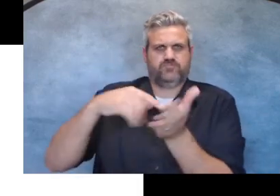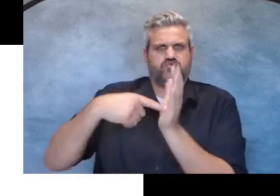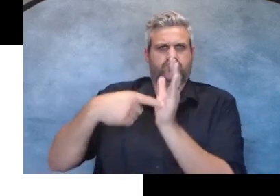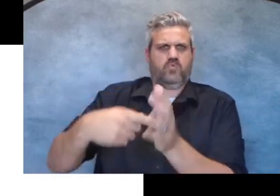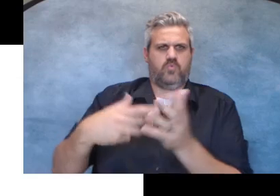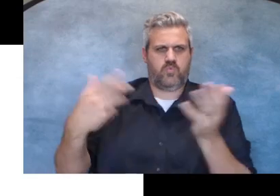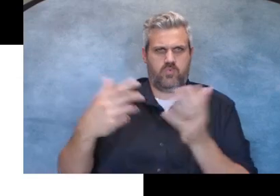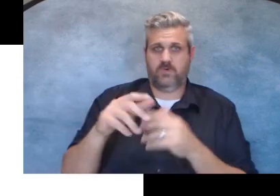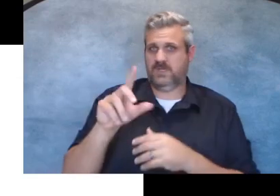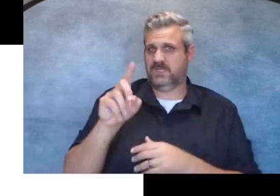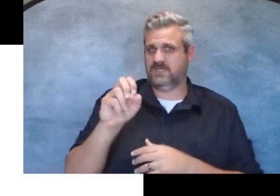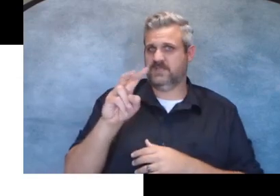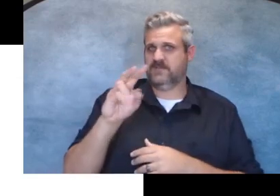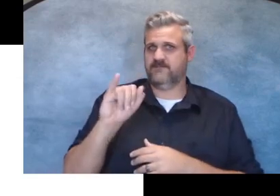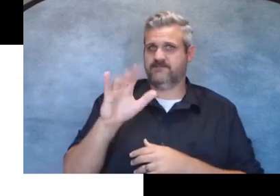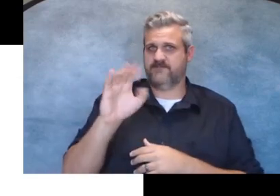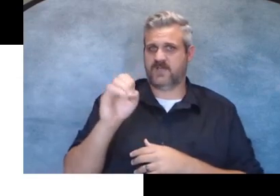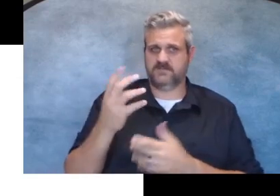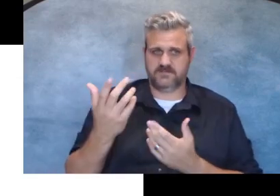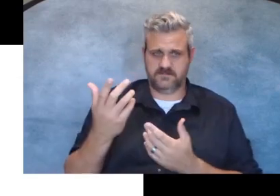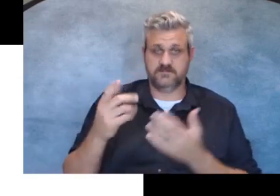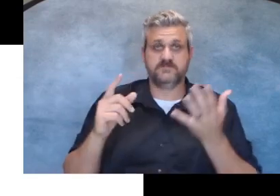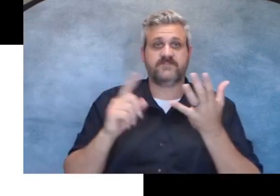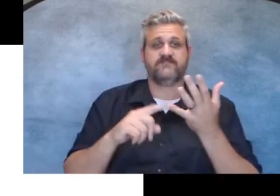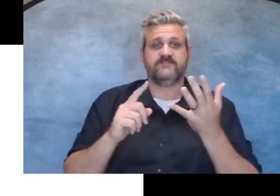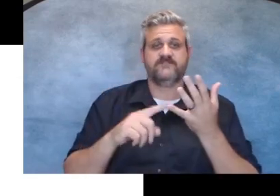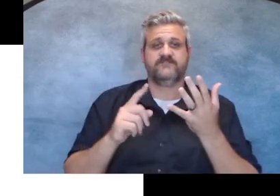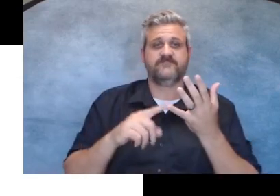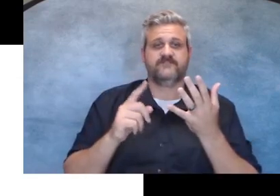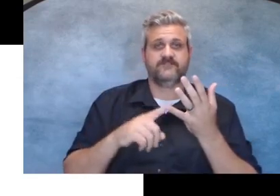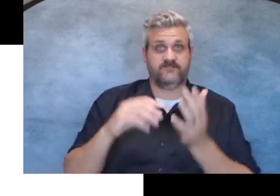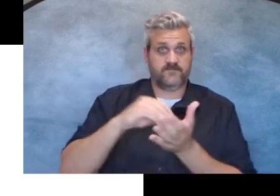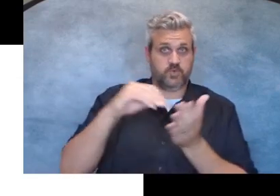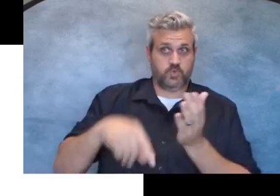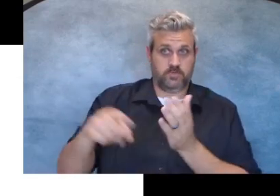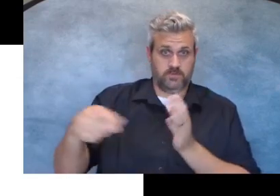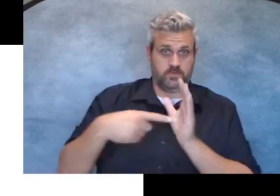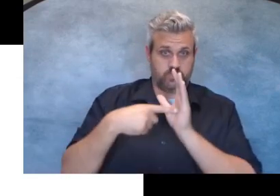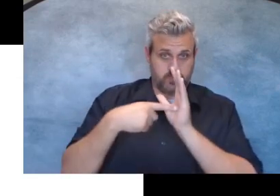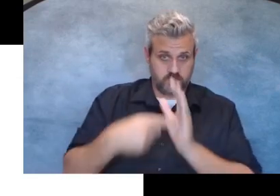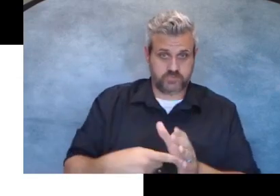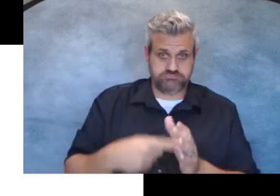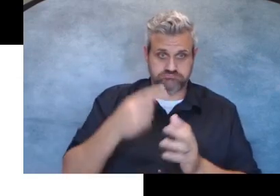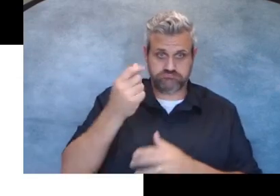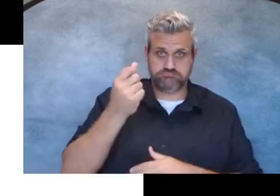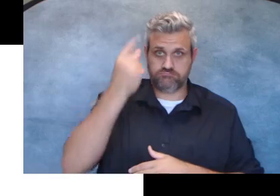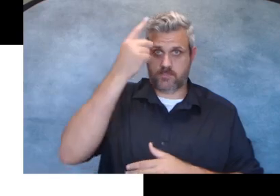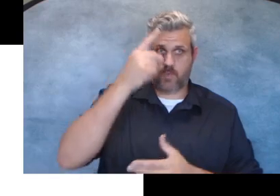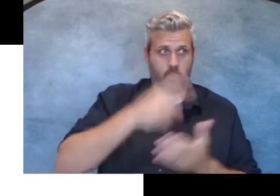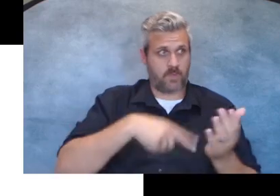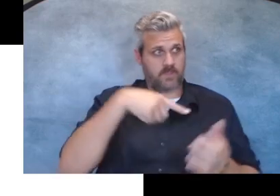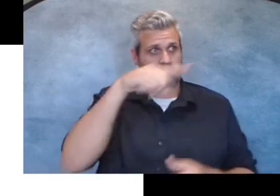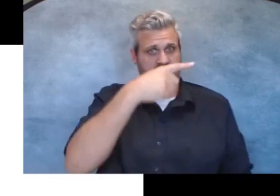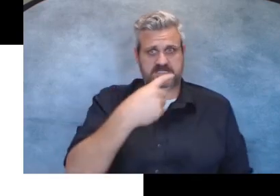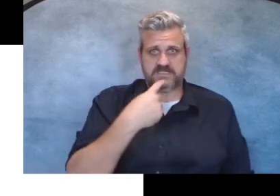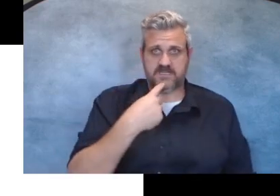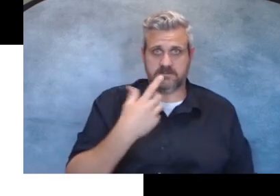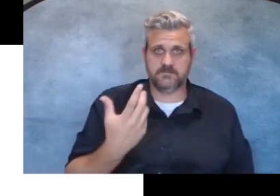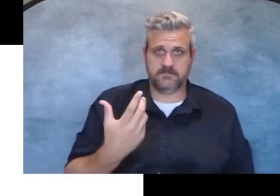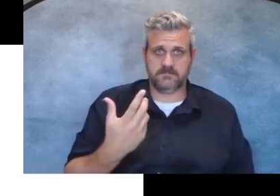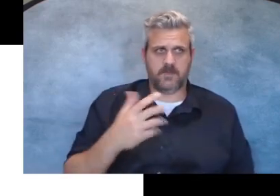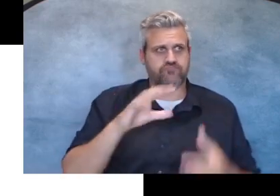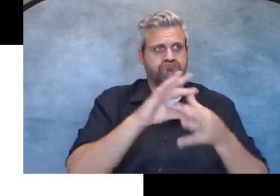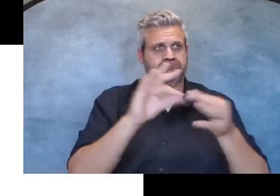representation, device? And number 5, does the student demonstrate an understanding of what is